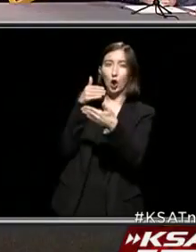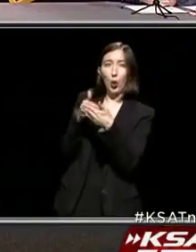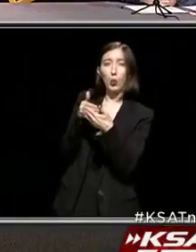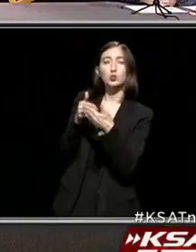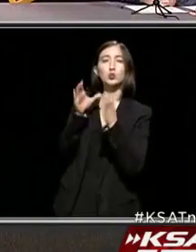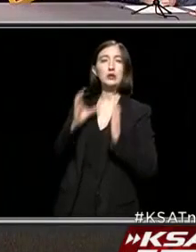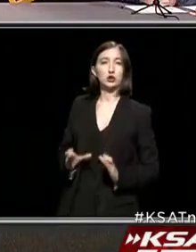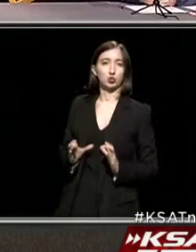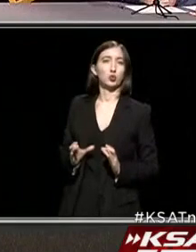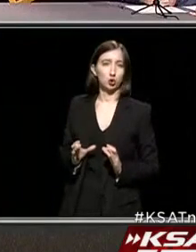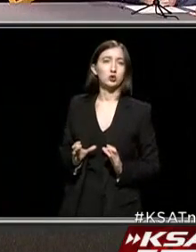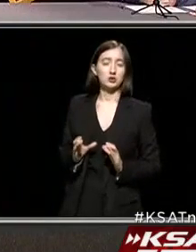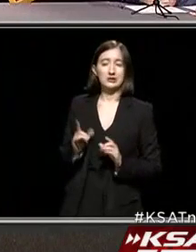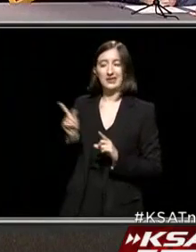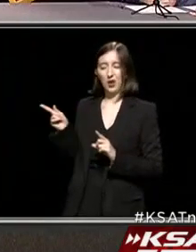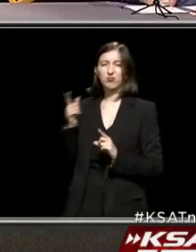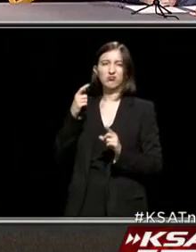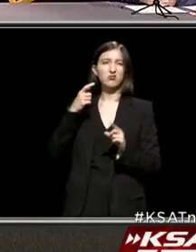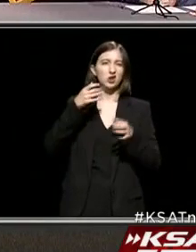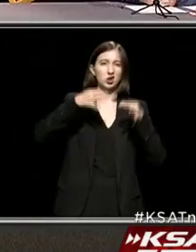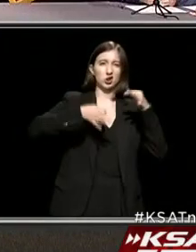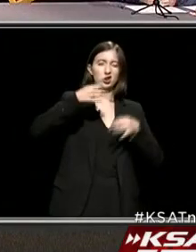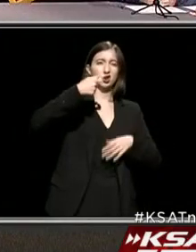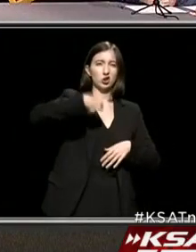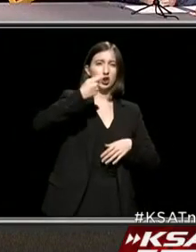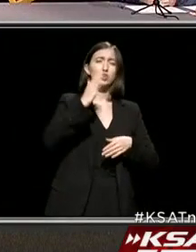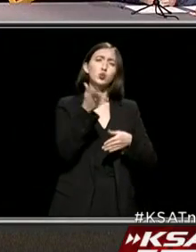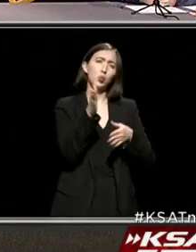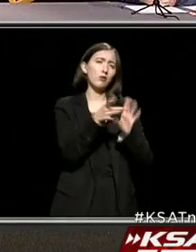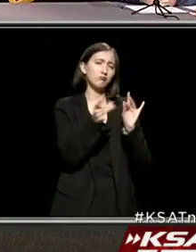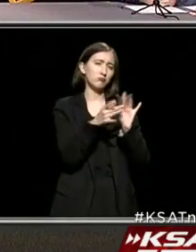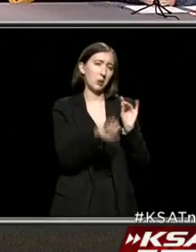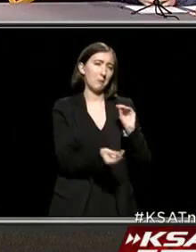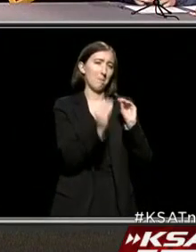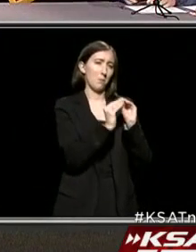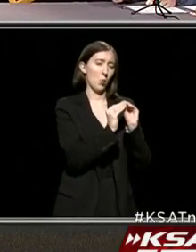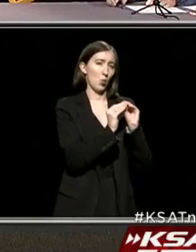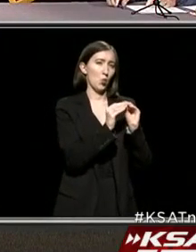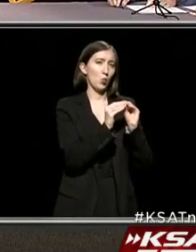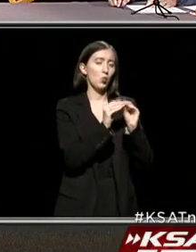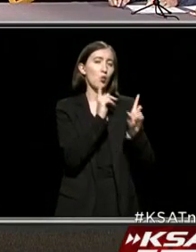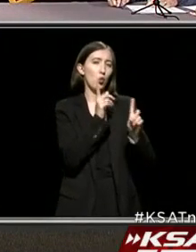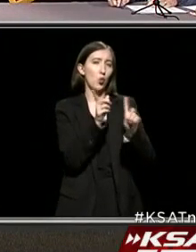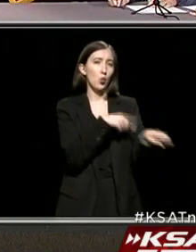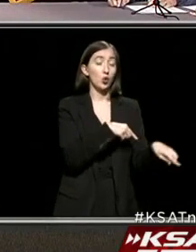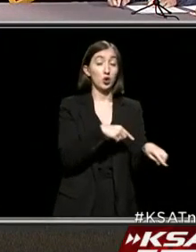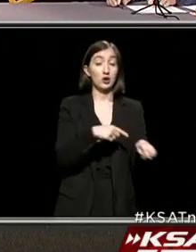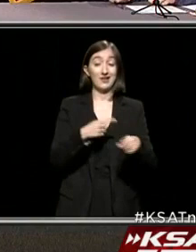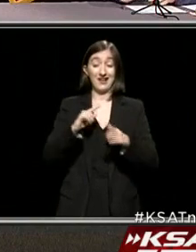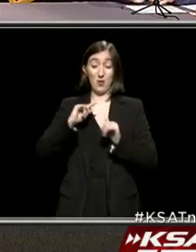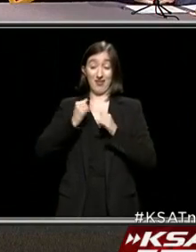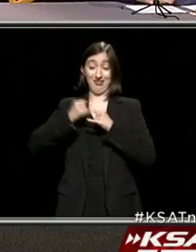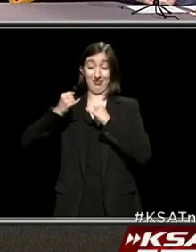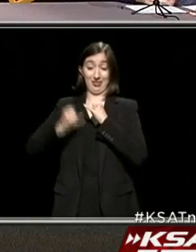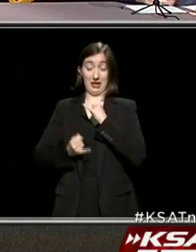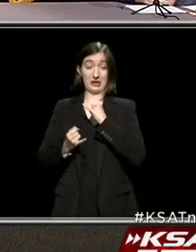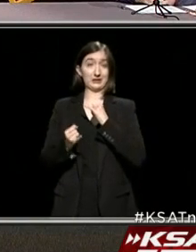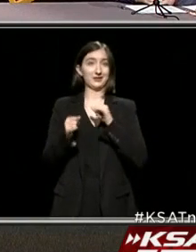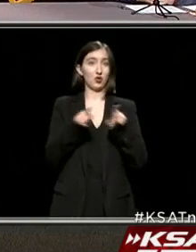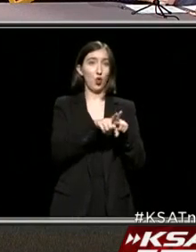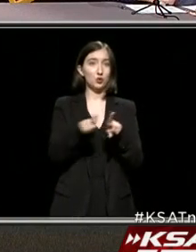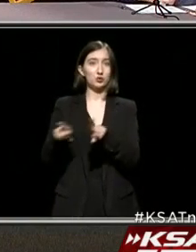will go a little bit more into detail on the order. Last thing I want to note before I hand it off to the judge is we also appointed today